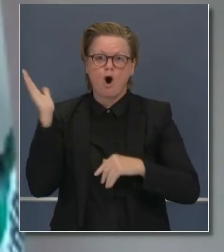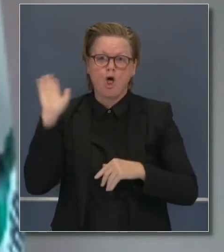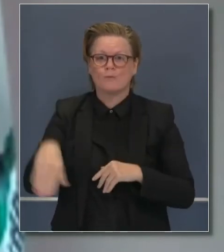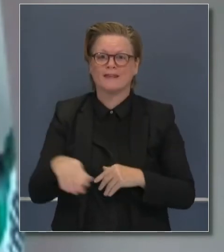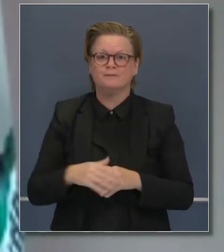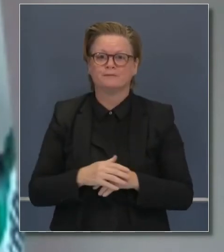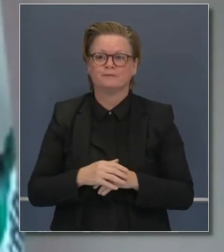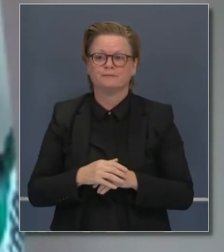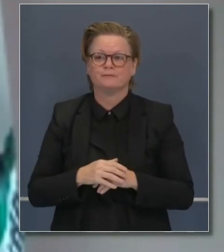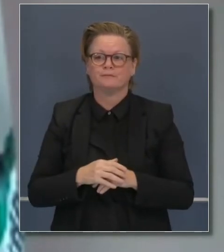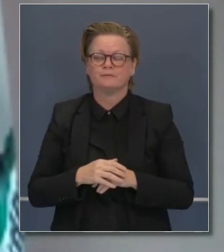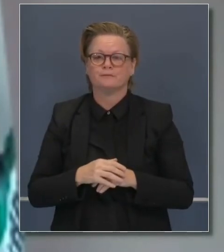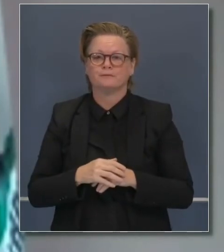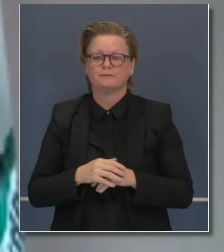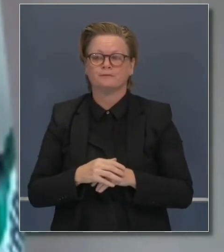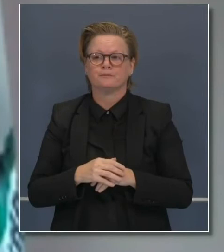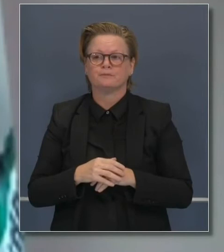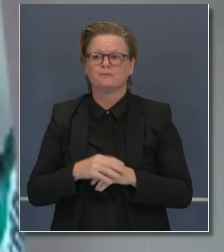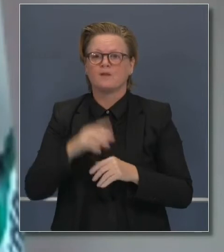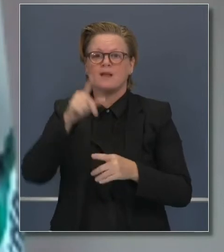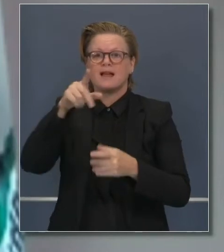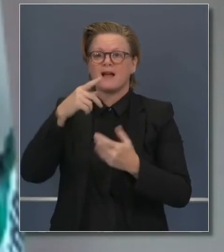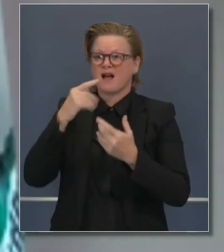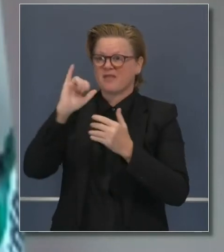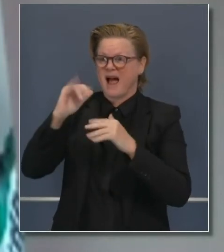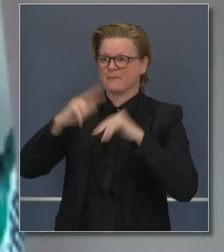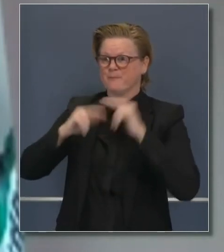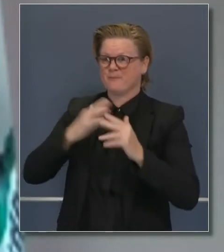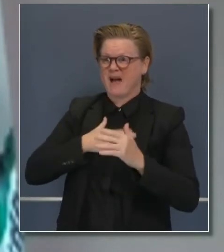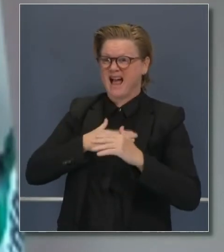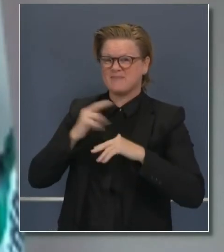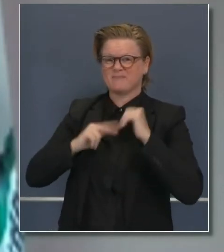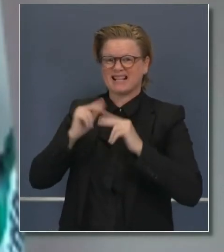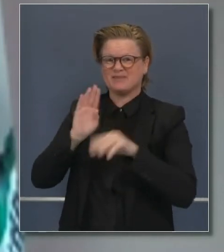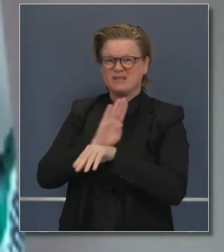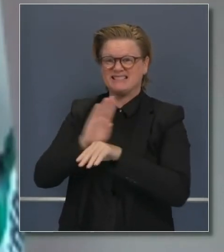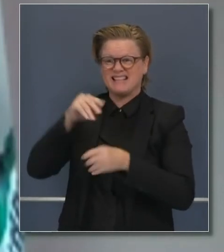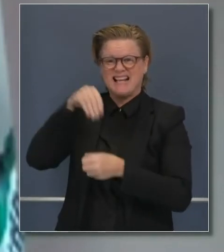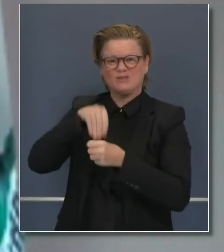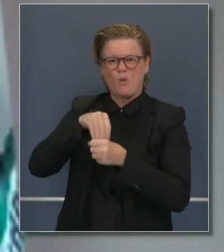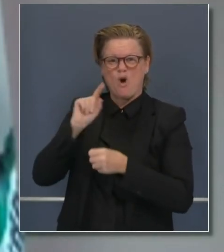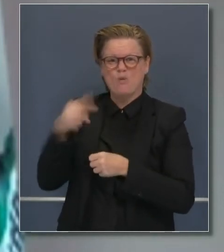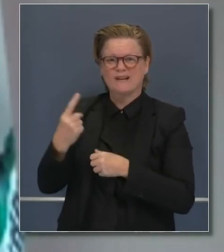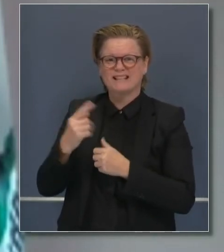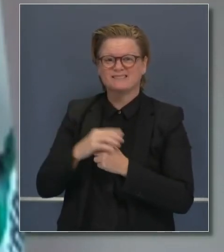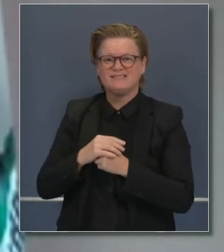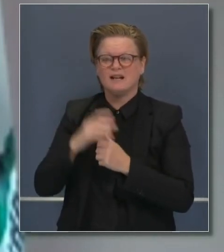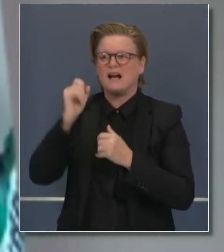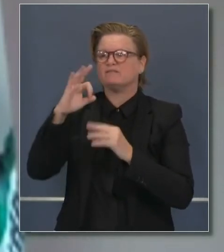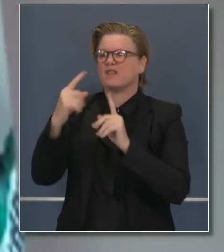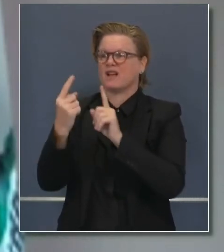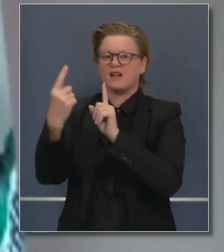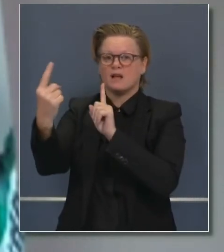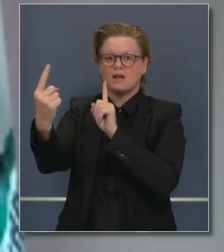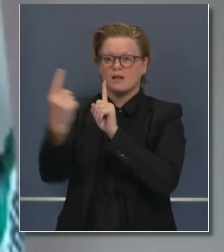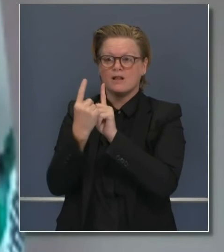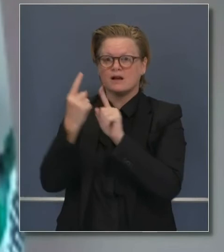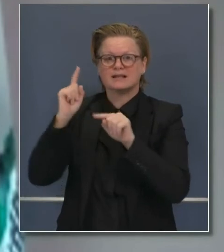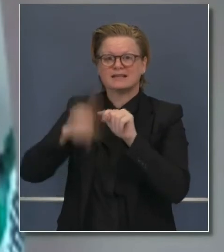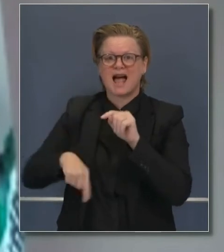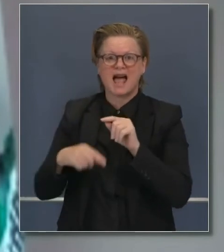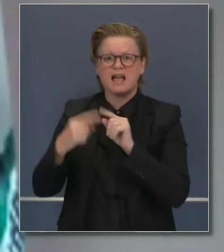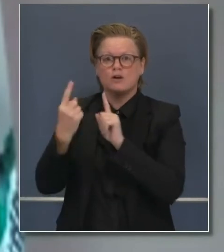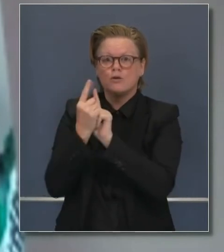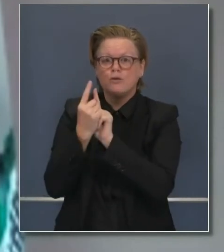rather than outdoors, where physical distance is difficult to maintain, that each of those activities, which we've been talking about